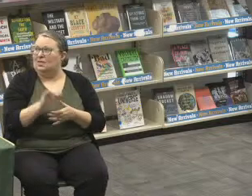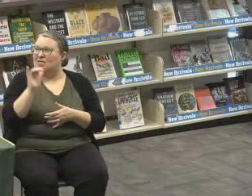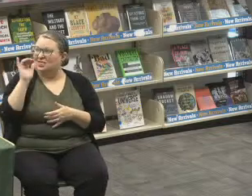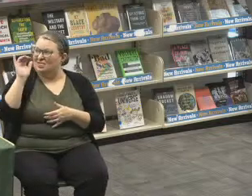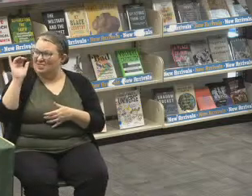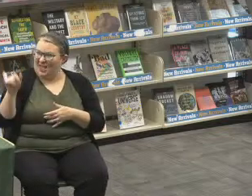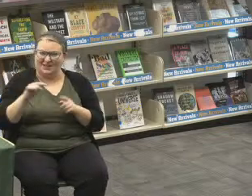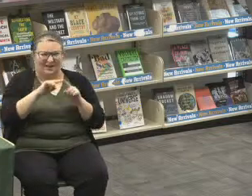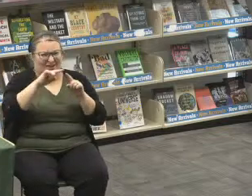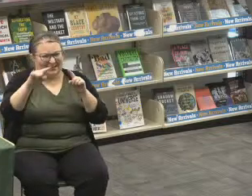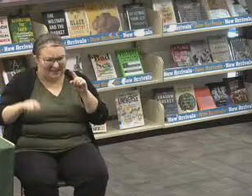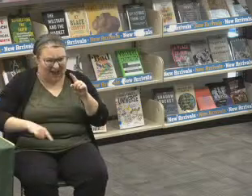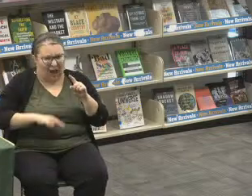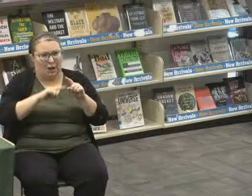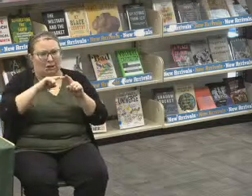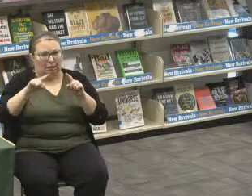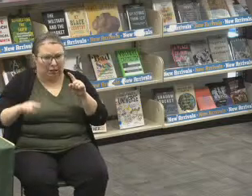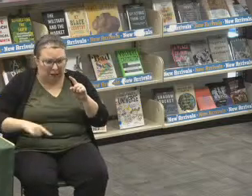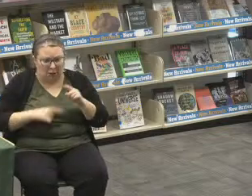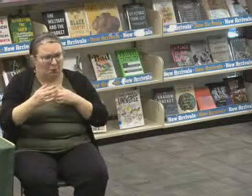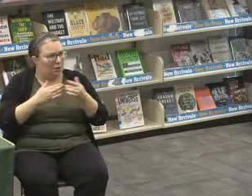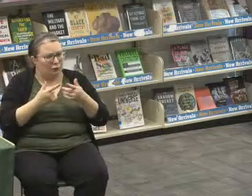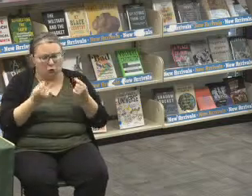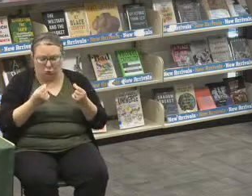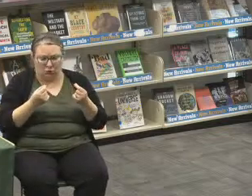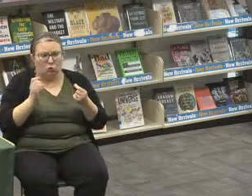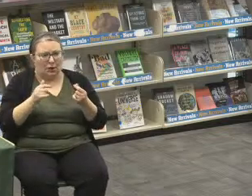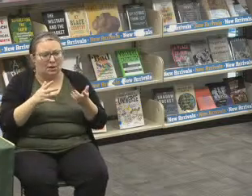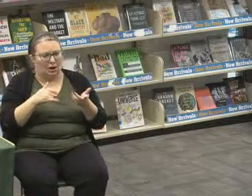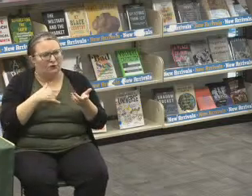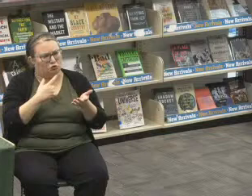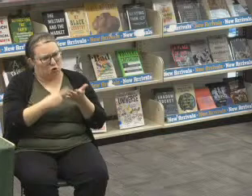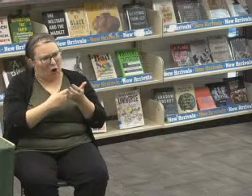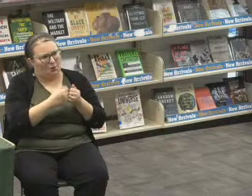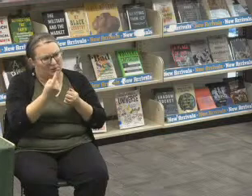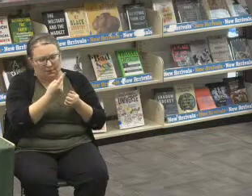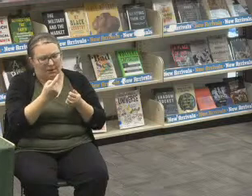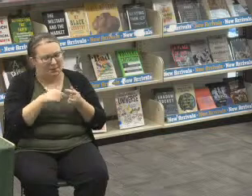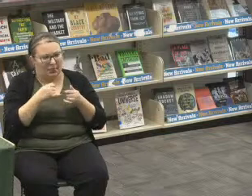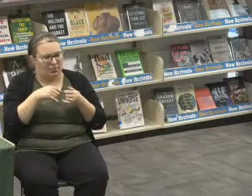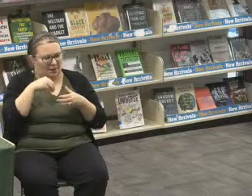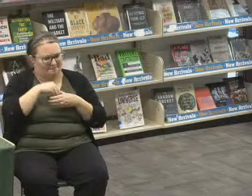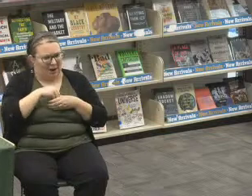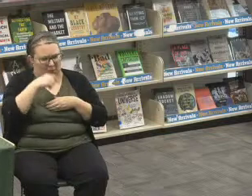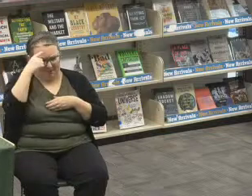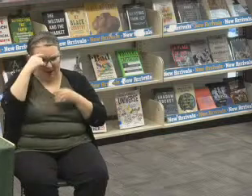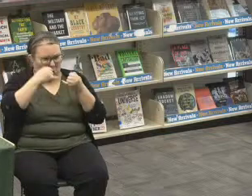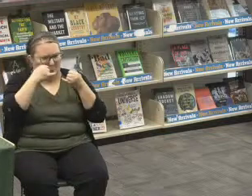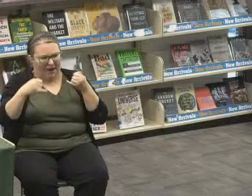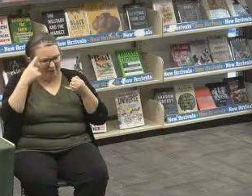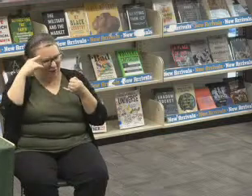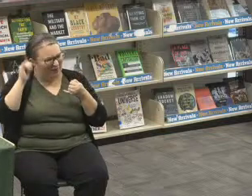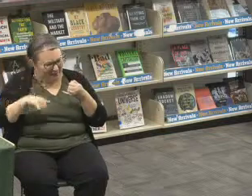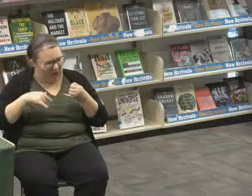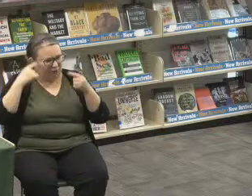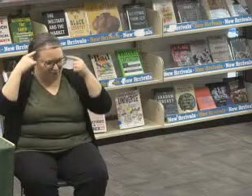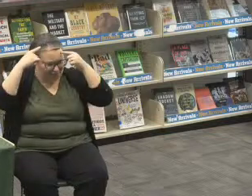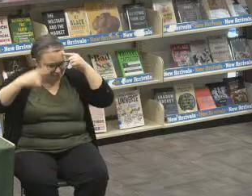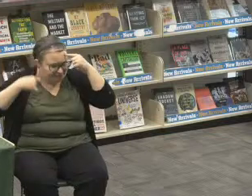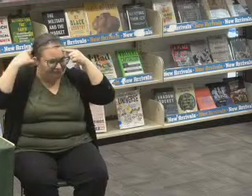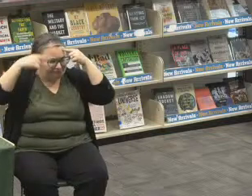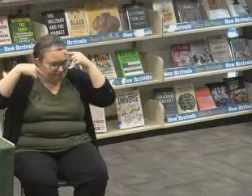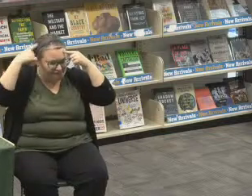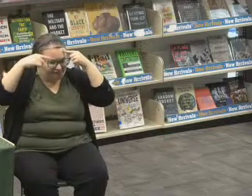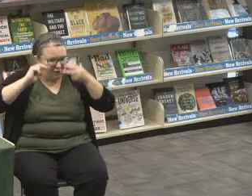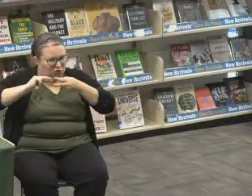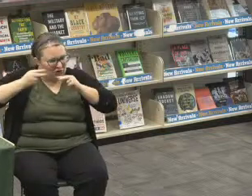of cycle no matter what you do, and you can try to talk someone out of it, but they're just wired for this. There's a